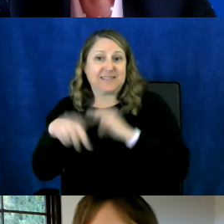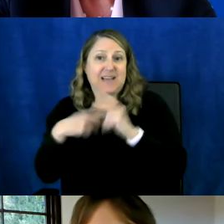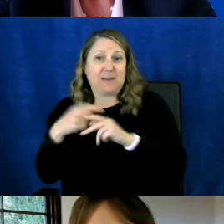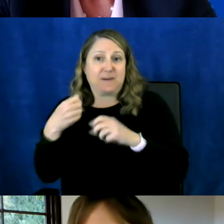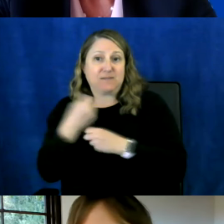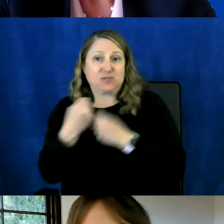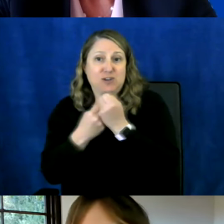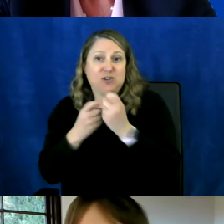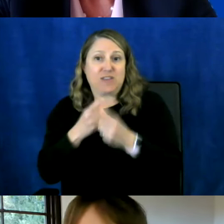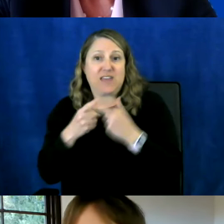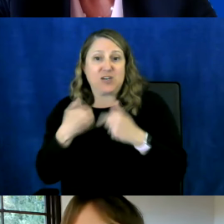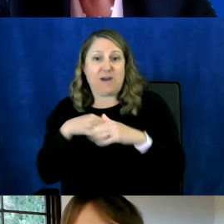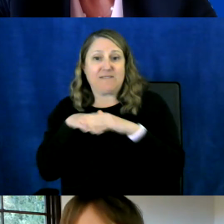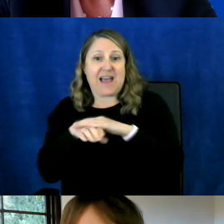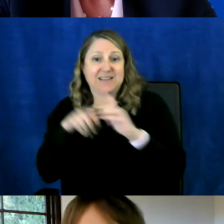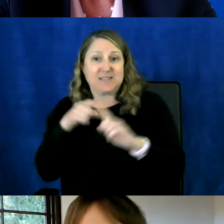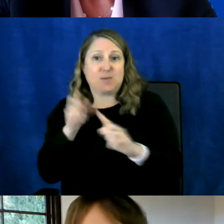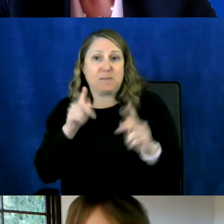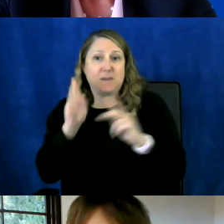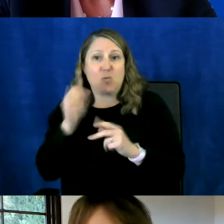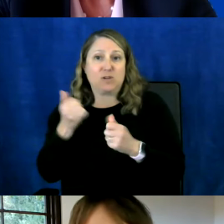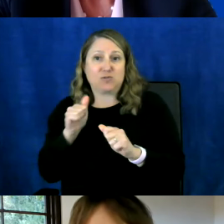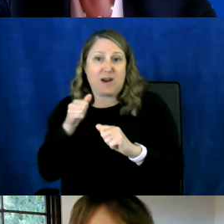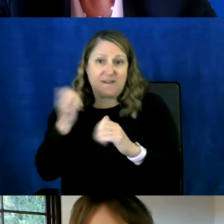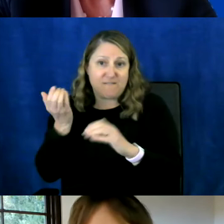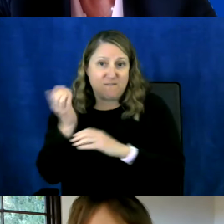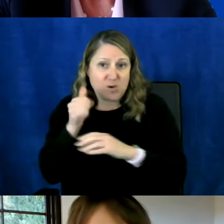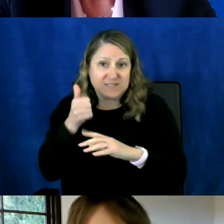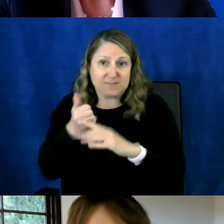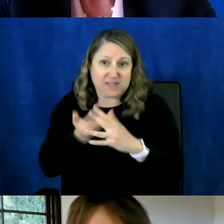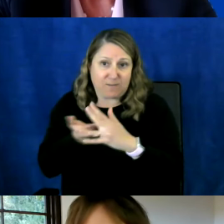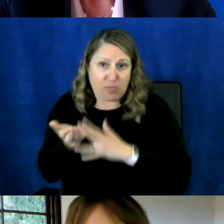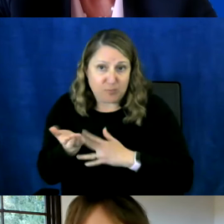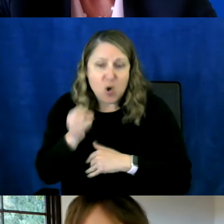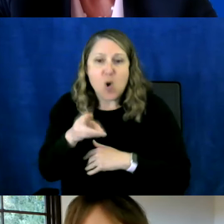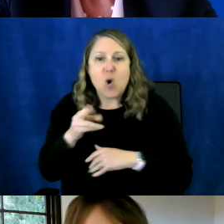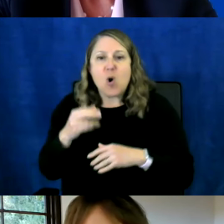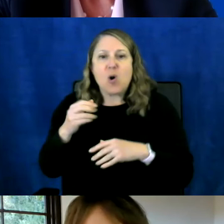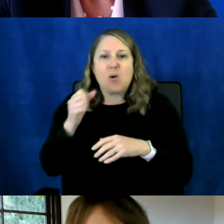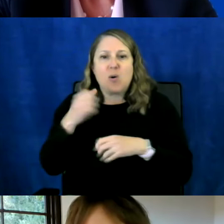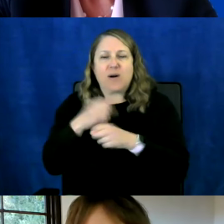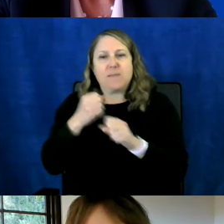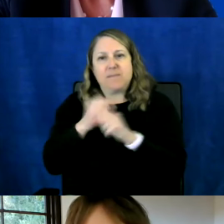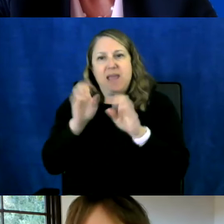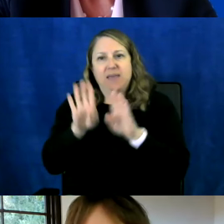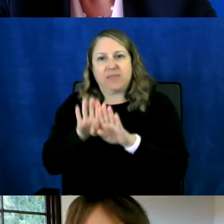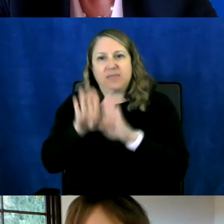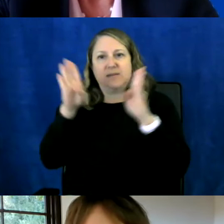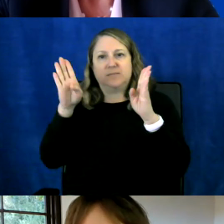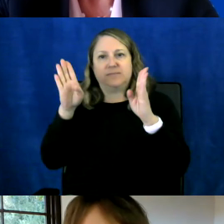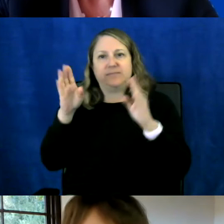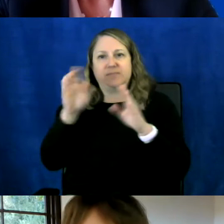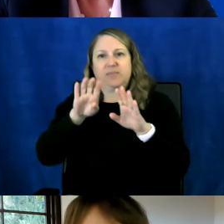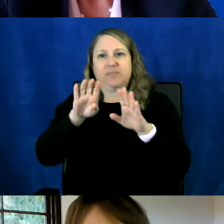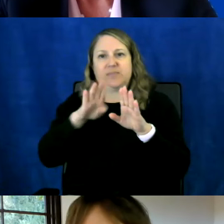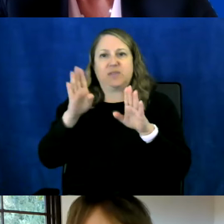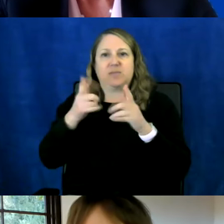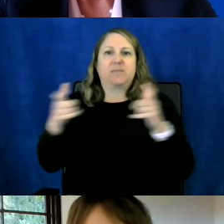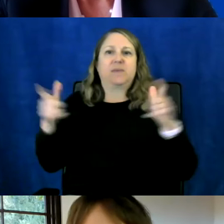going to try to force themselves into or broaden the doorway so that it ends up being the only way to get it is through court